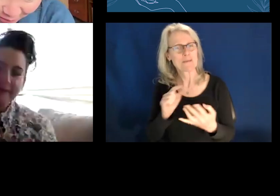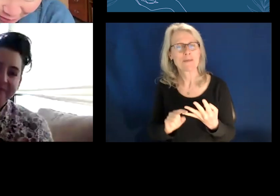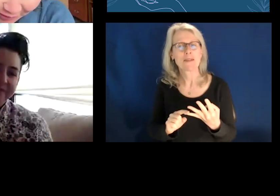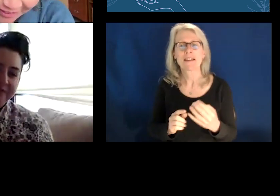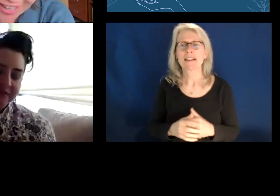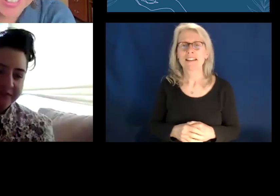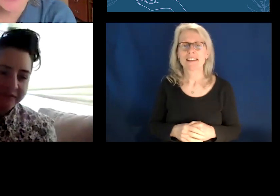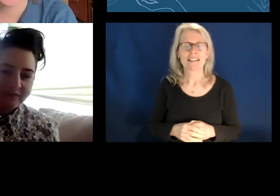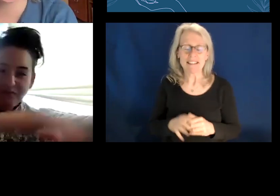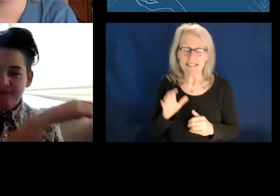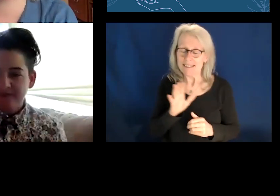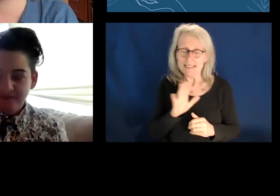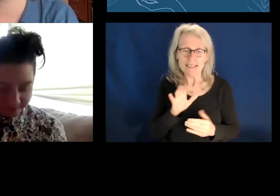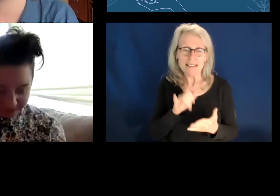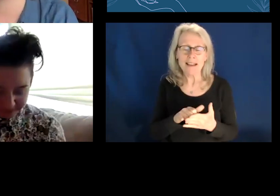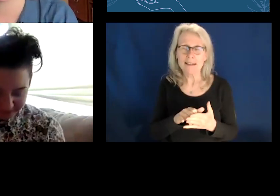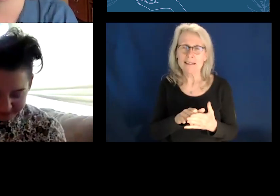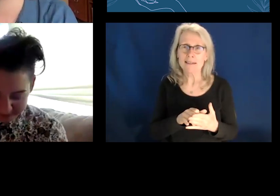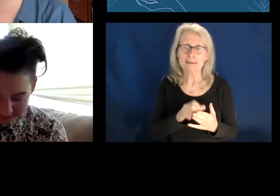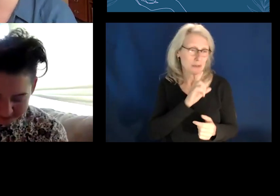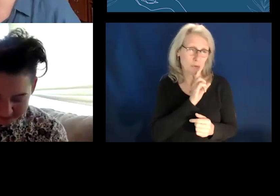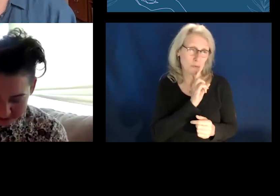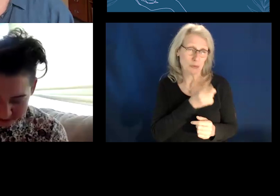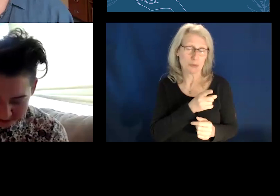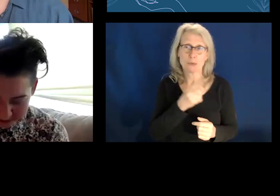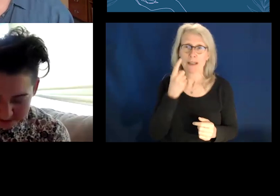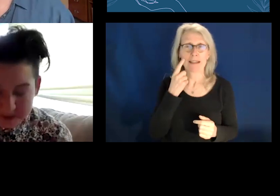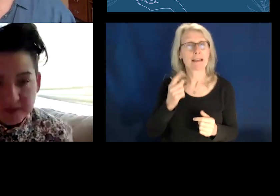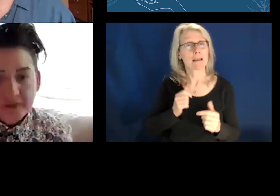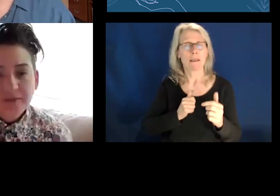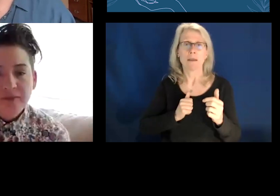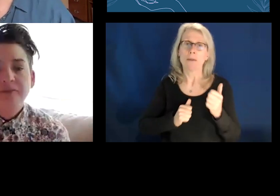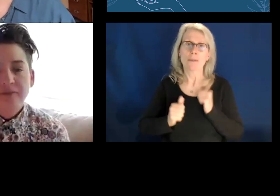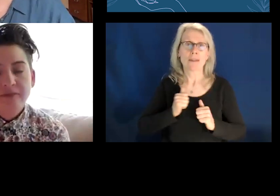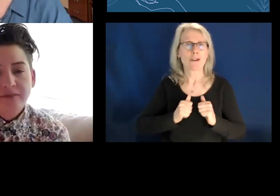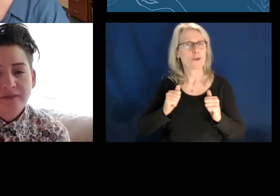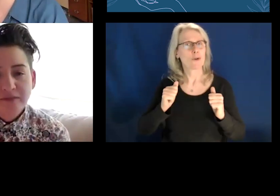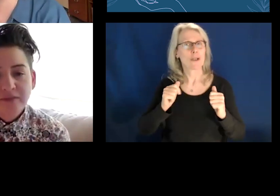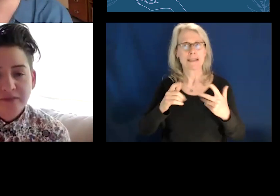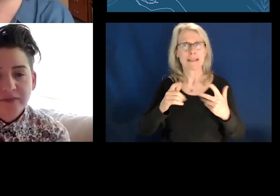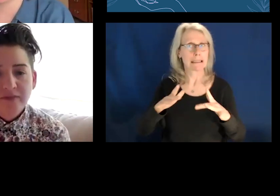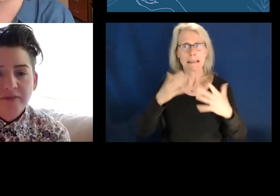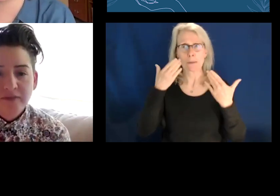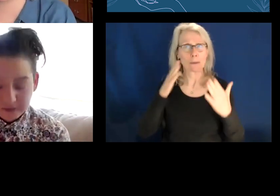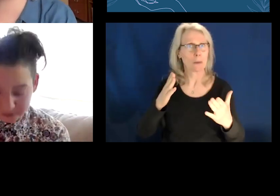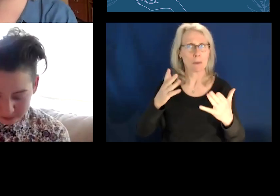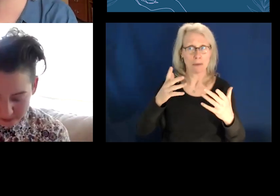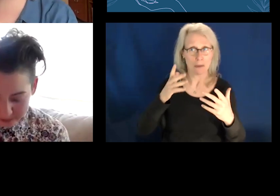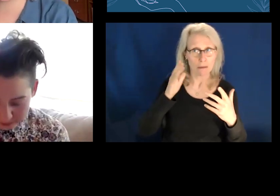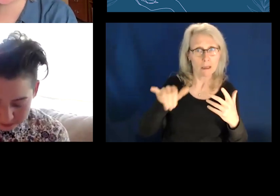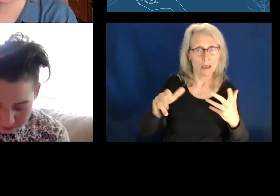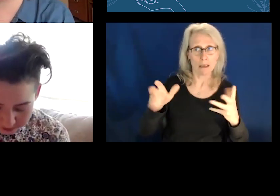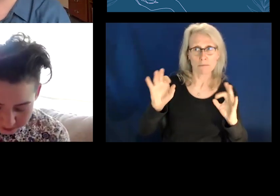so beautiful. I think too, like a lot of the times, because theater is so ephemeral, we don't often have the opportunities